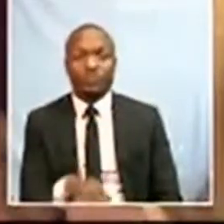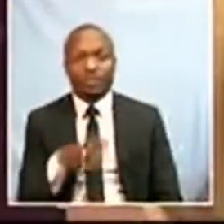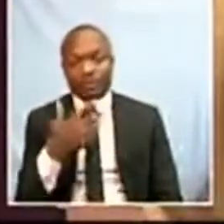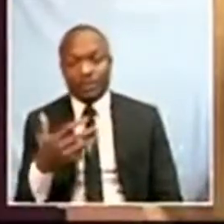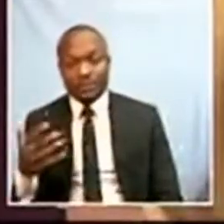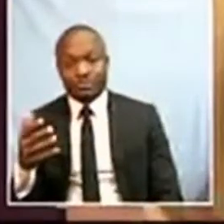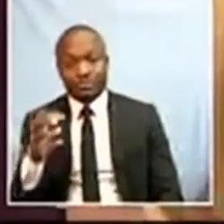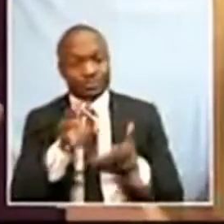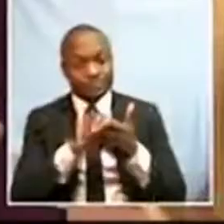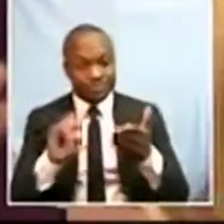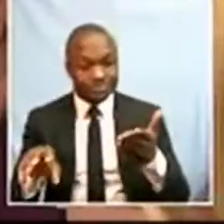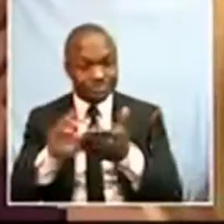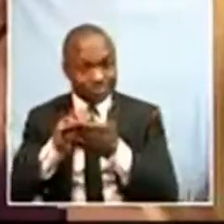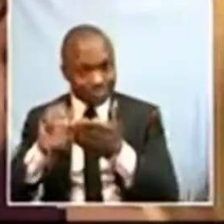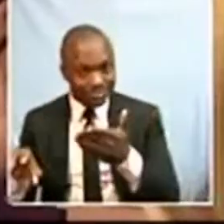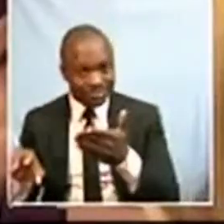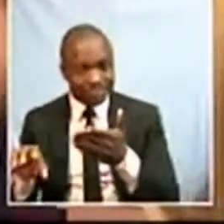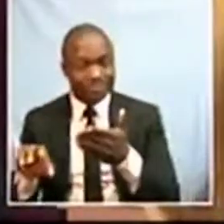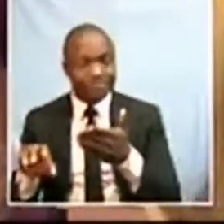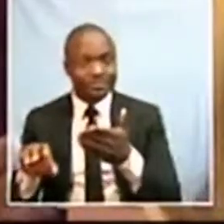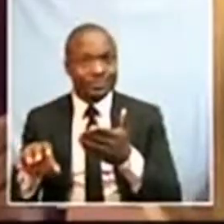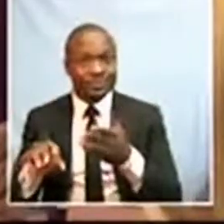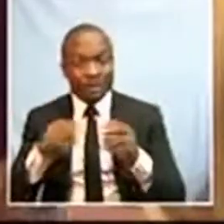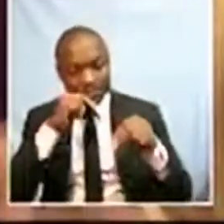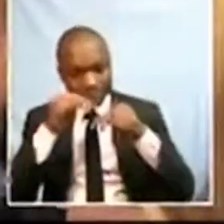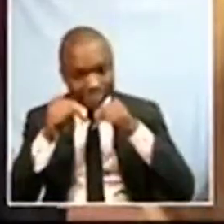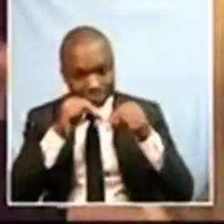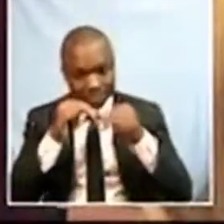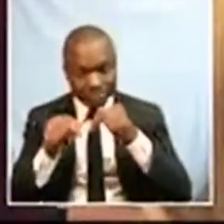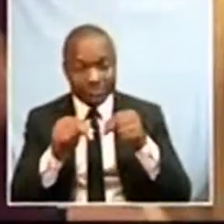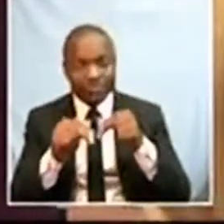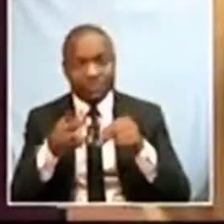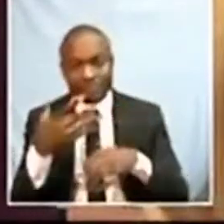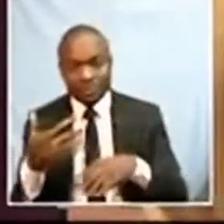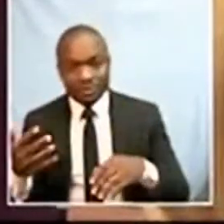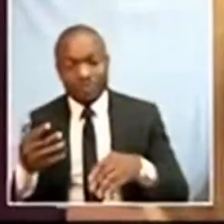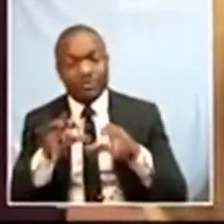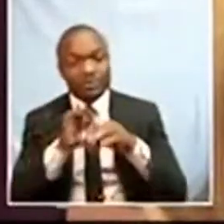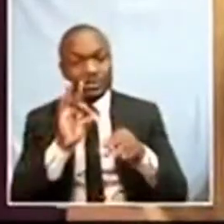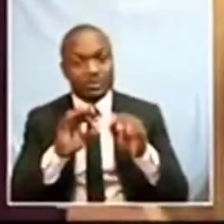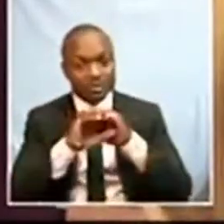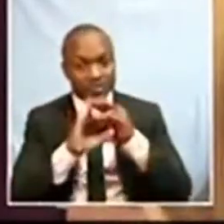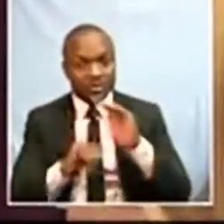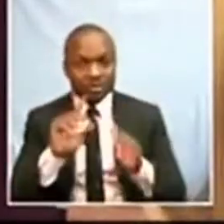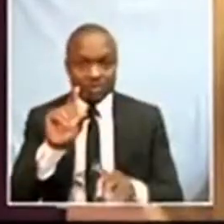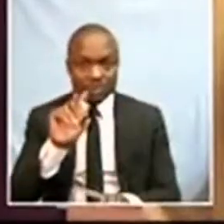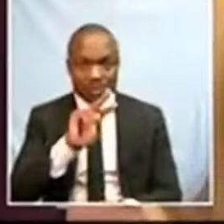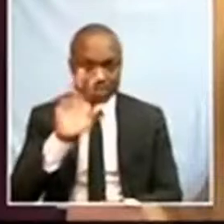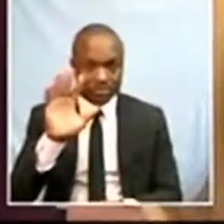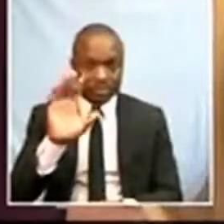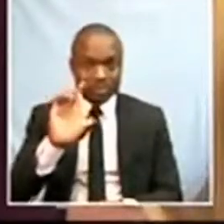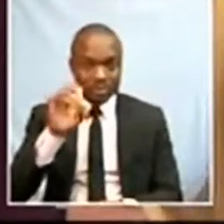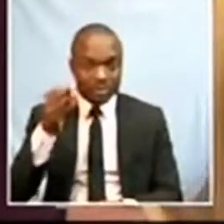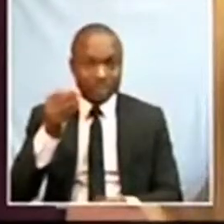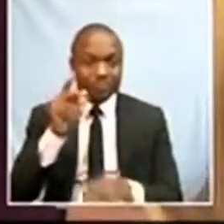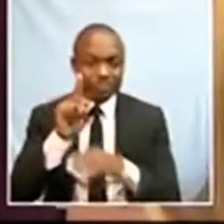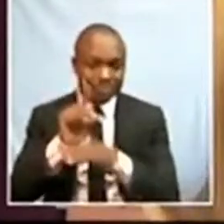items that were removed upon negotiations are the ones we are going to fund under the 2025 CDF